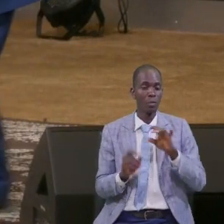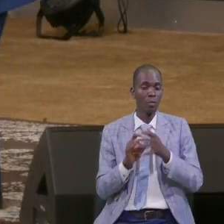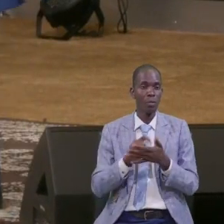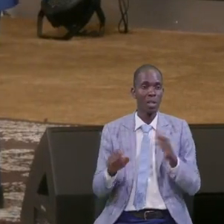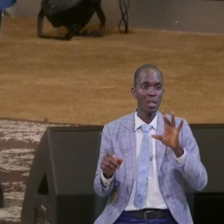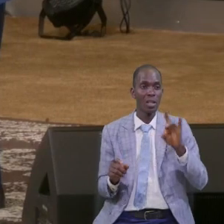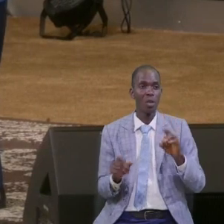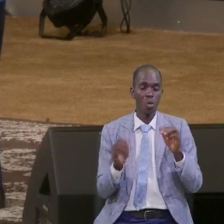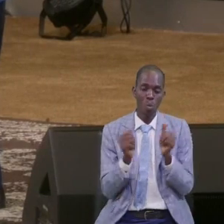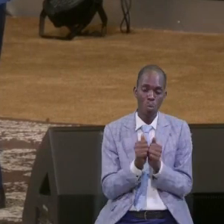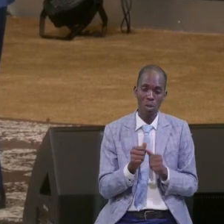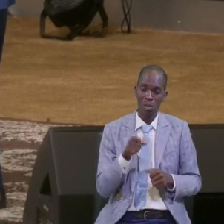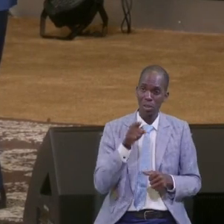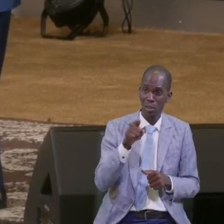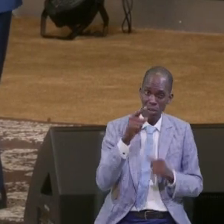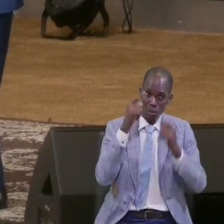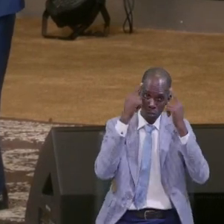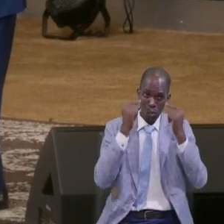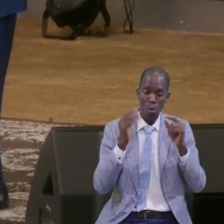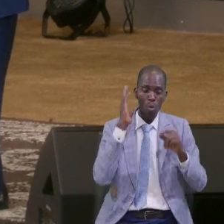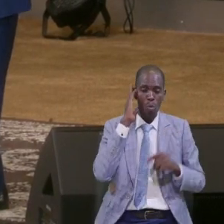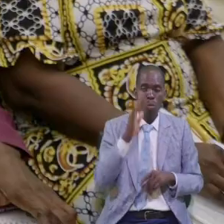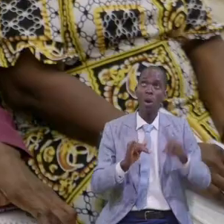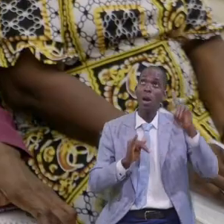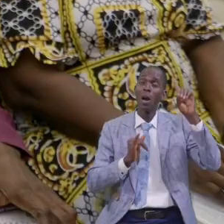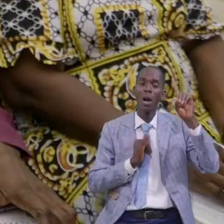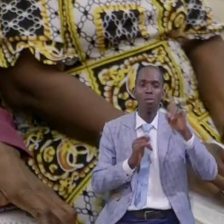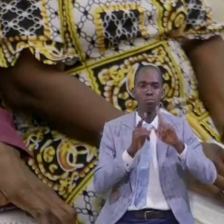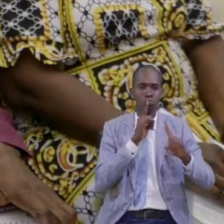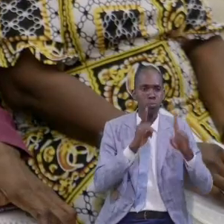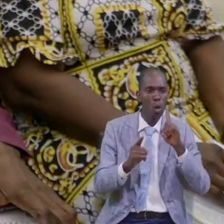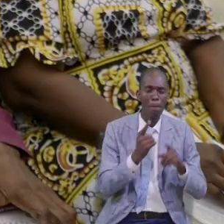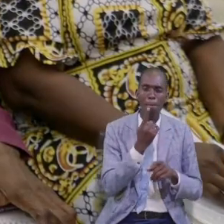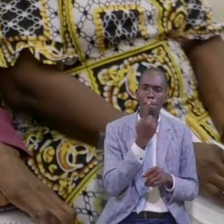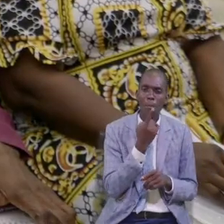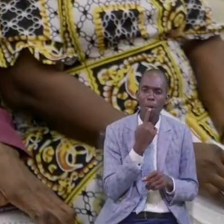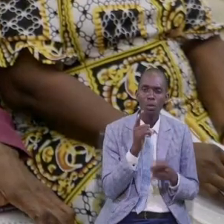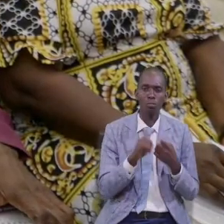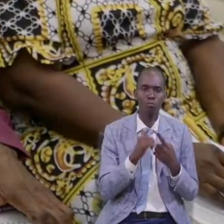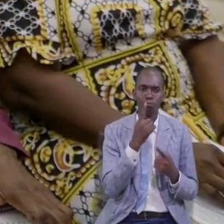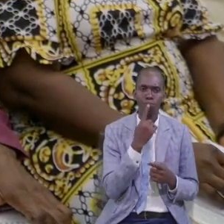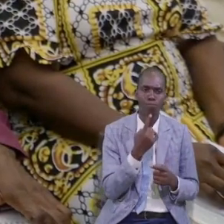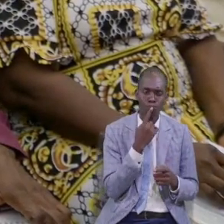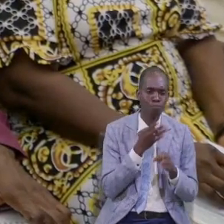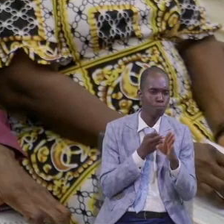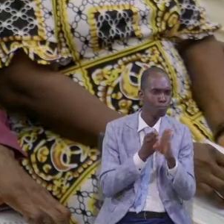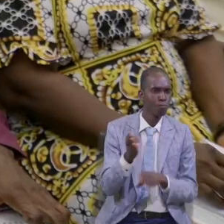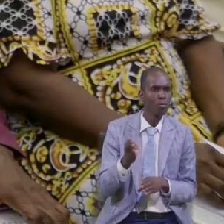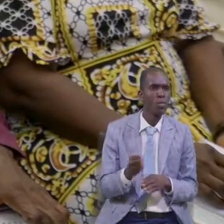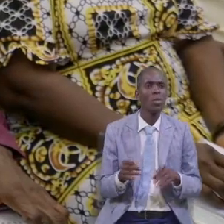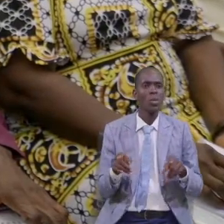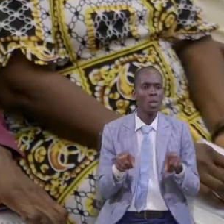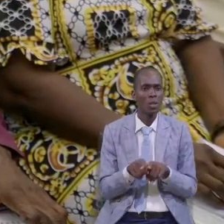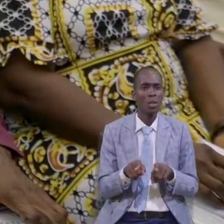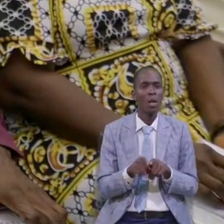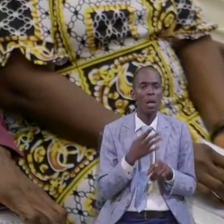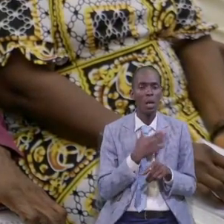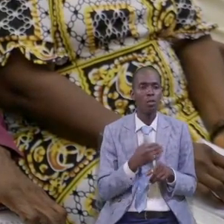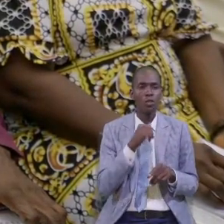speak mouth to mouth, even apparently, and not in dark speeches, and